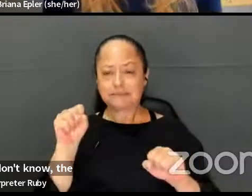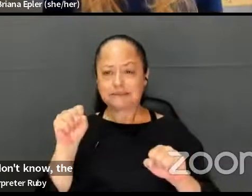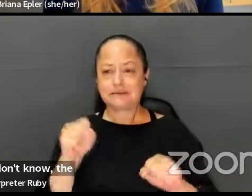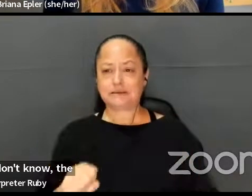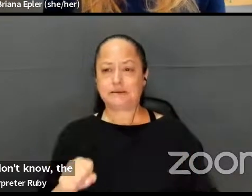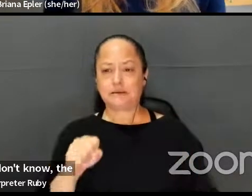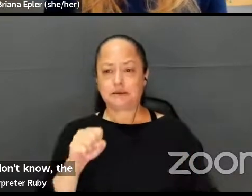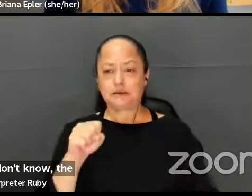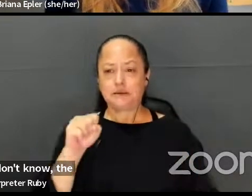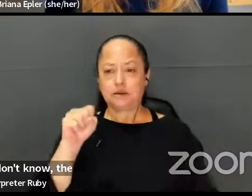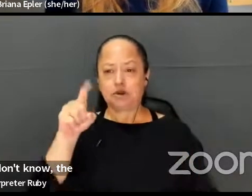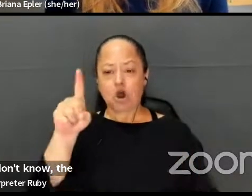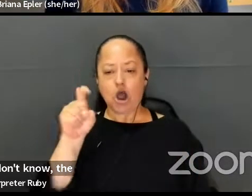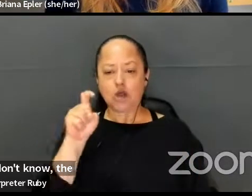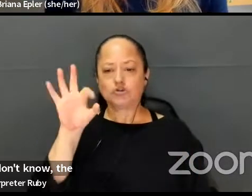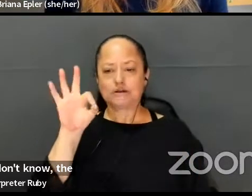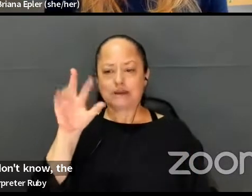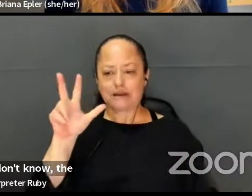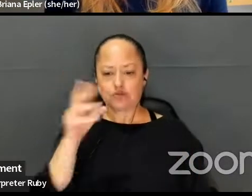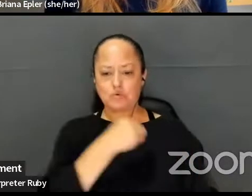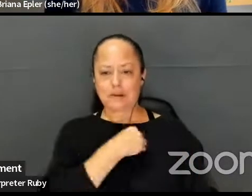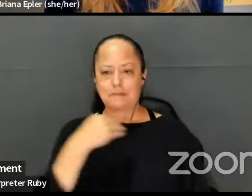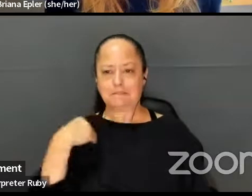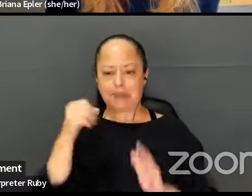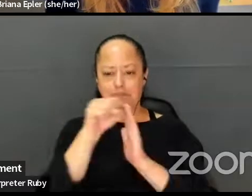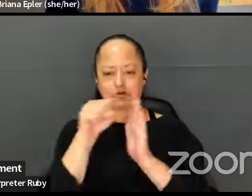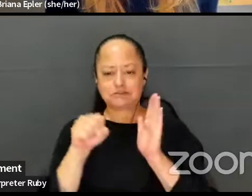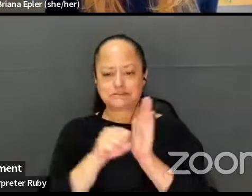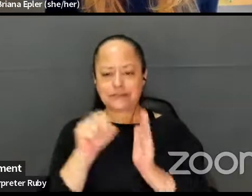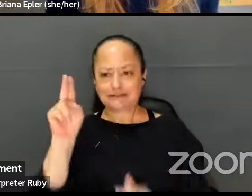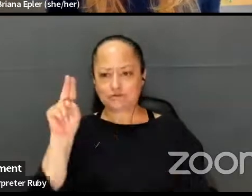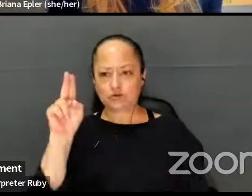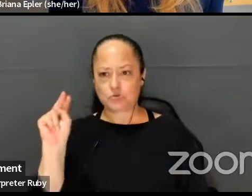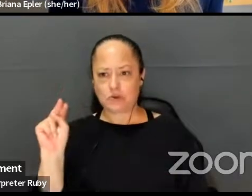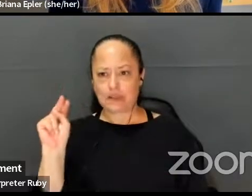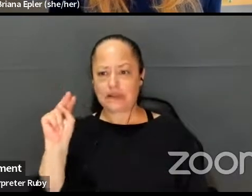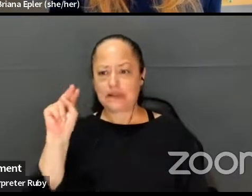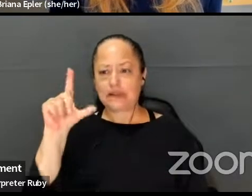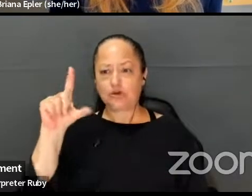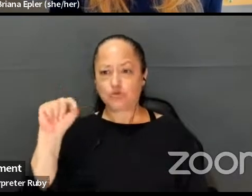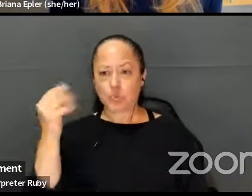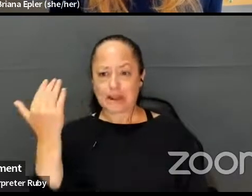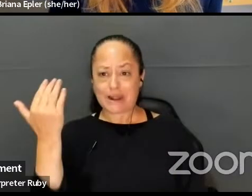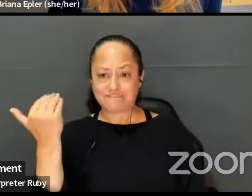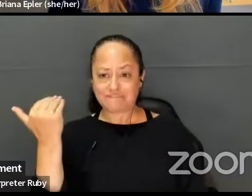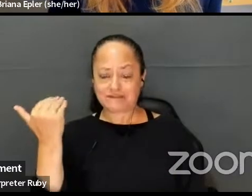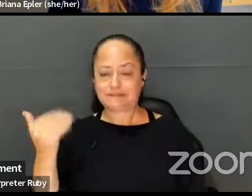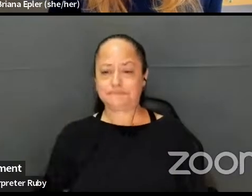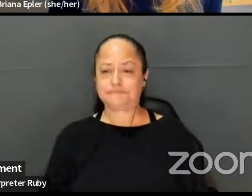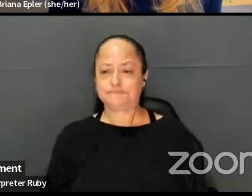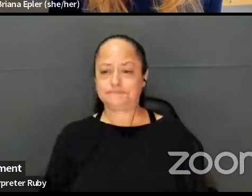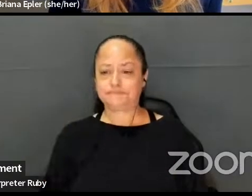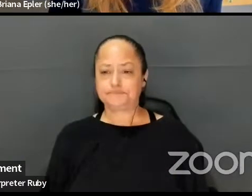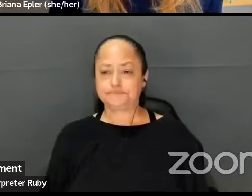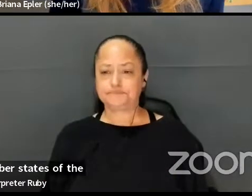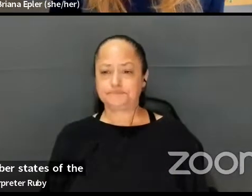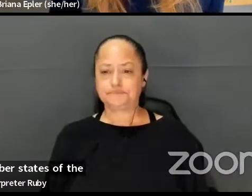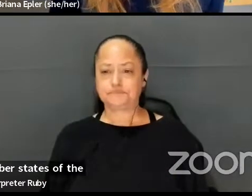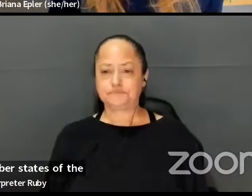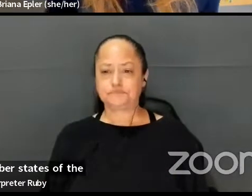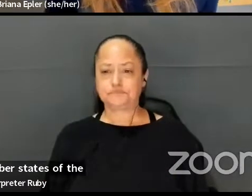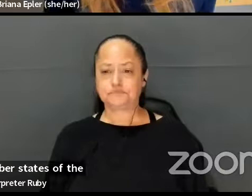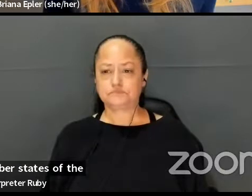all 193 member states of the United Nations in 2015. And